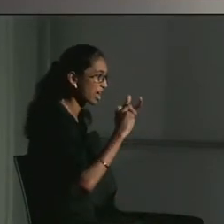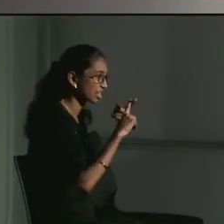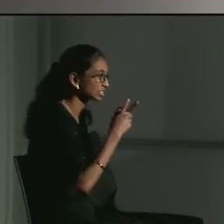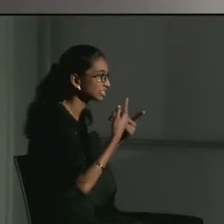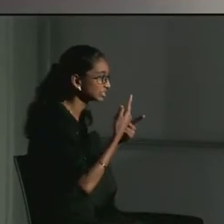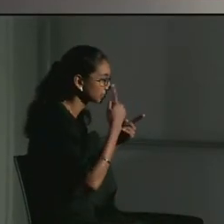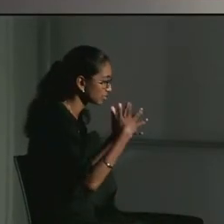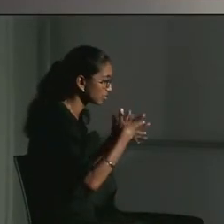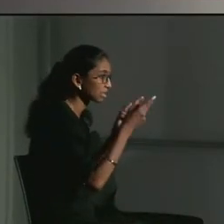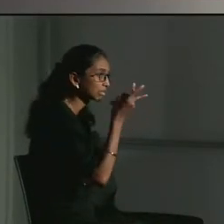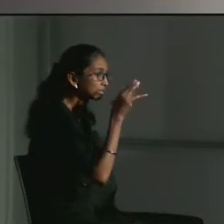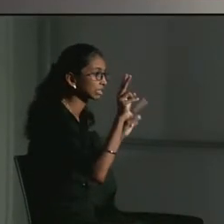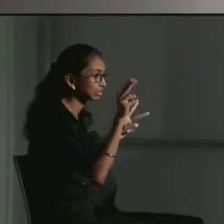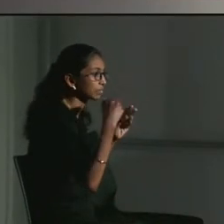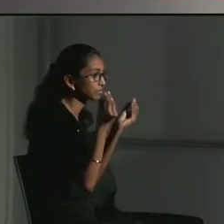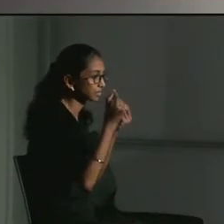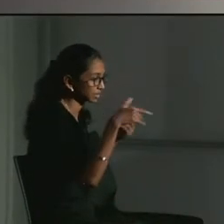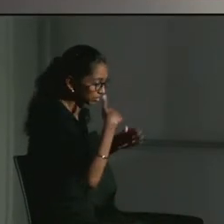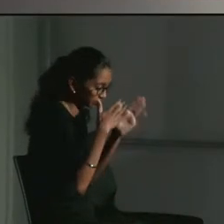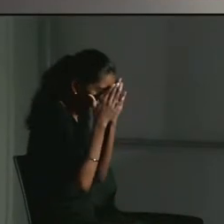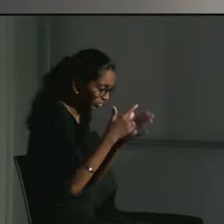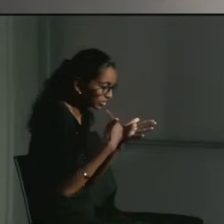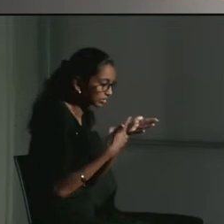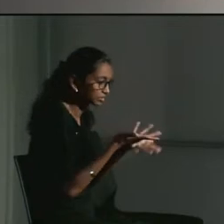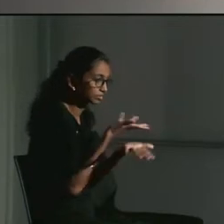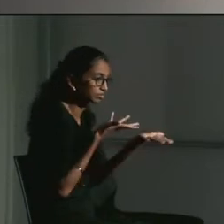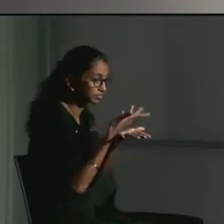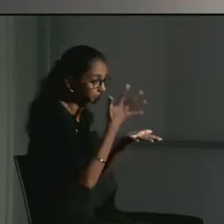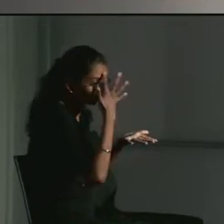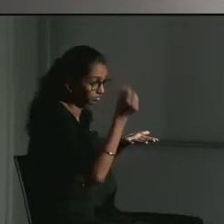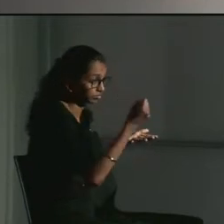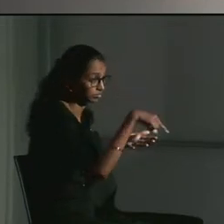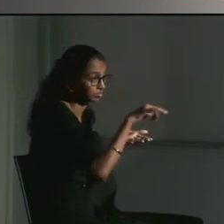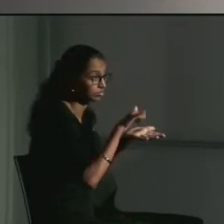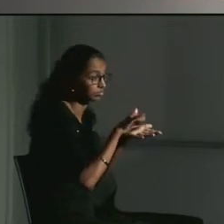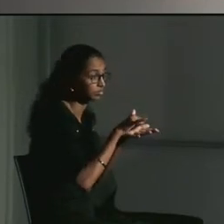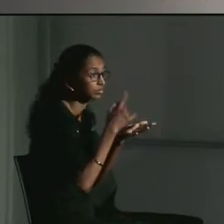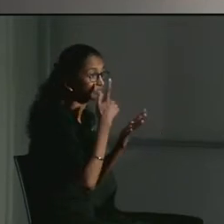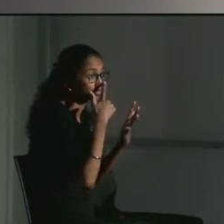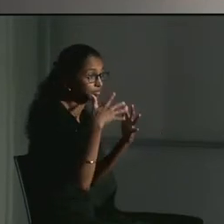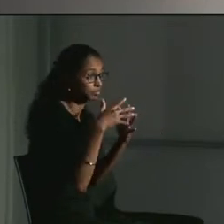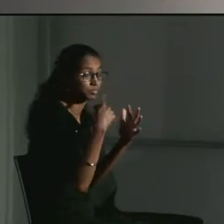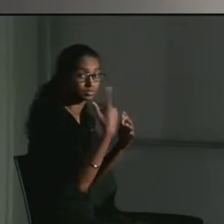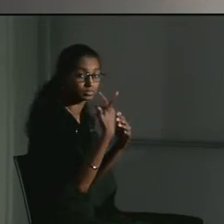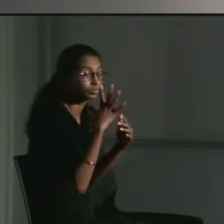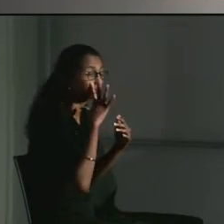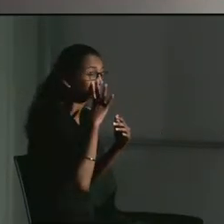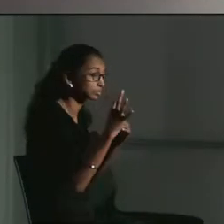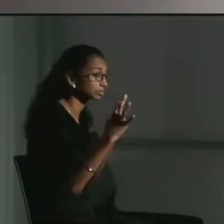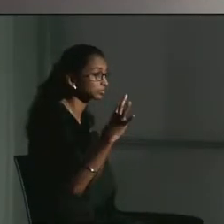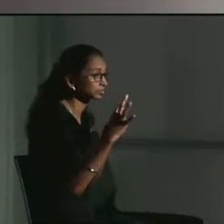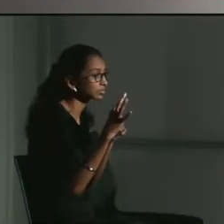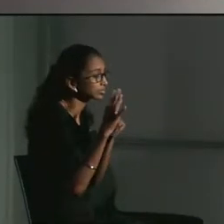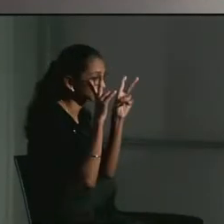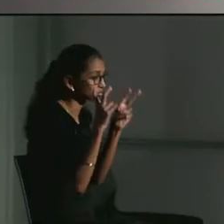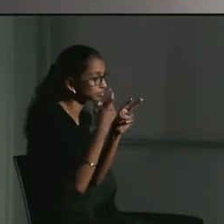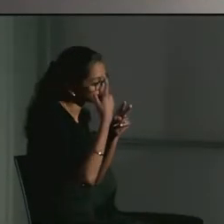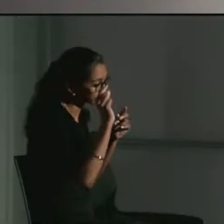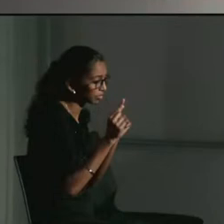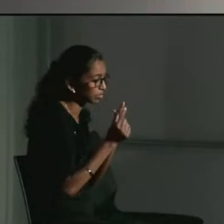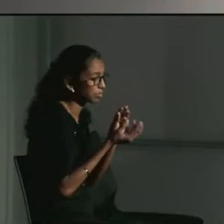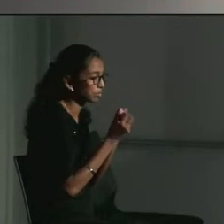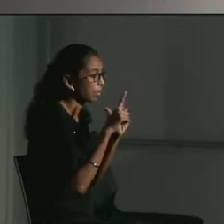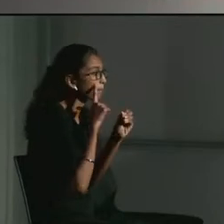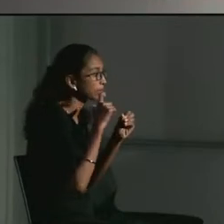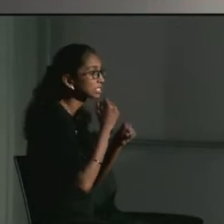In some of the focus group discussions, I remember that the Power Carmicas mentioned that the most important thing for them in public space was